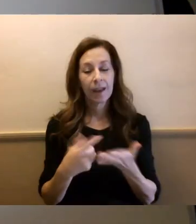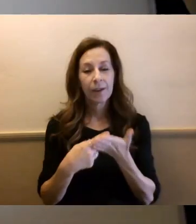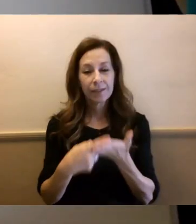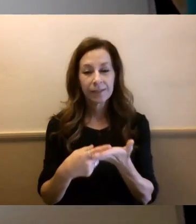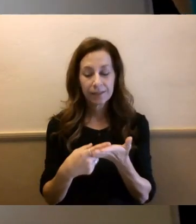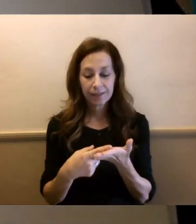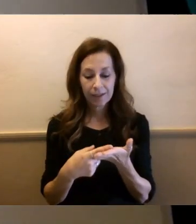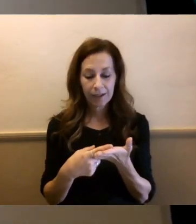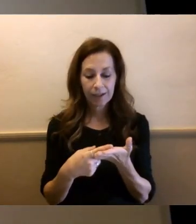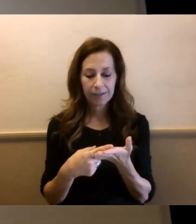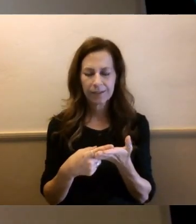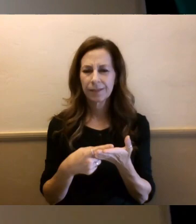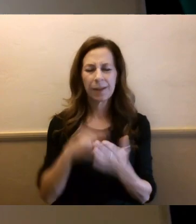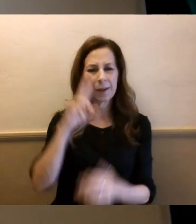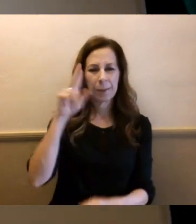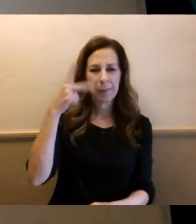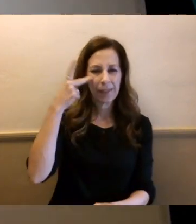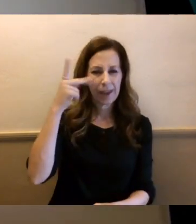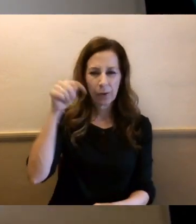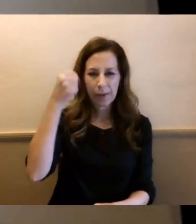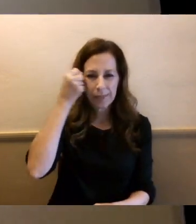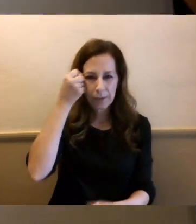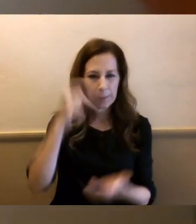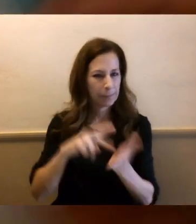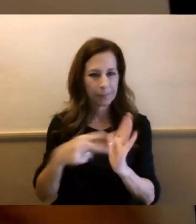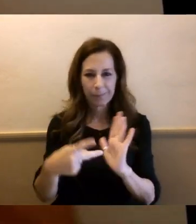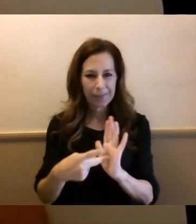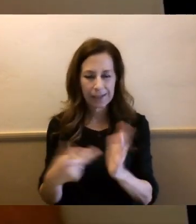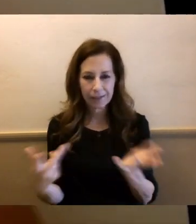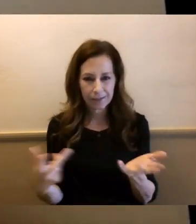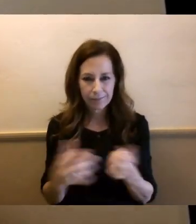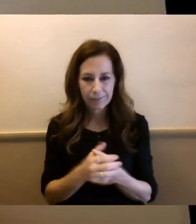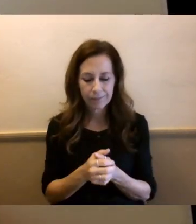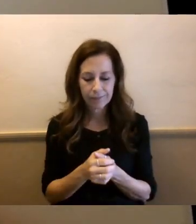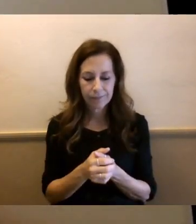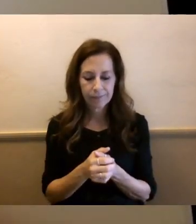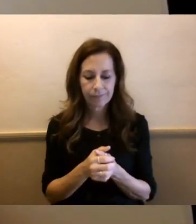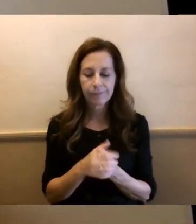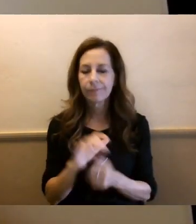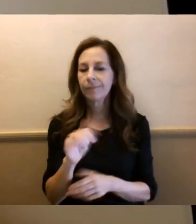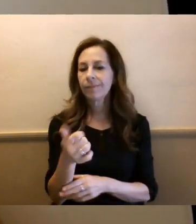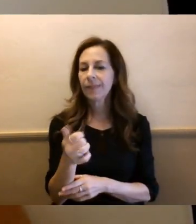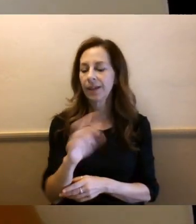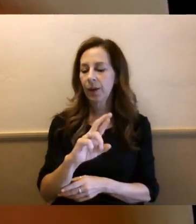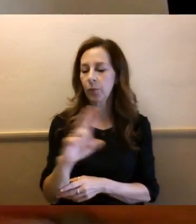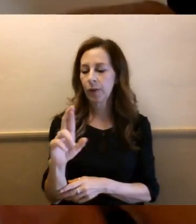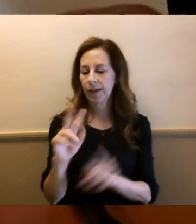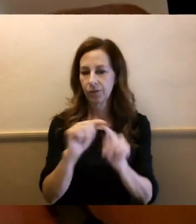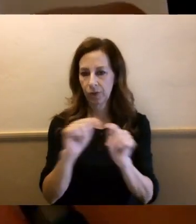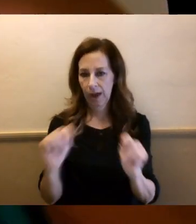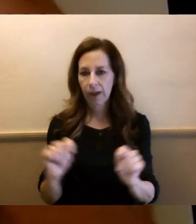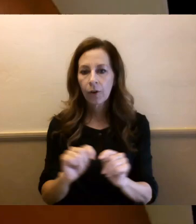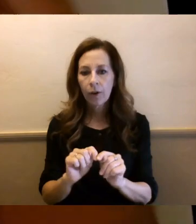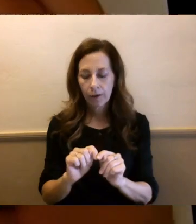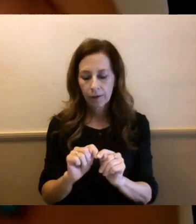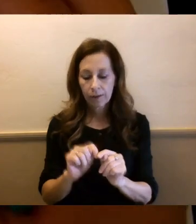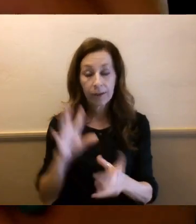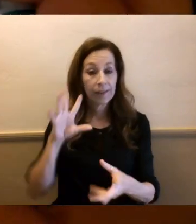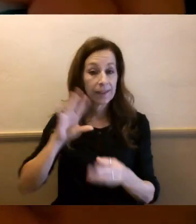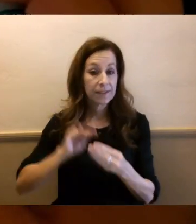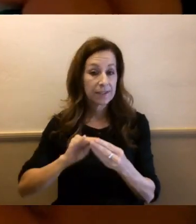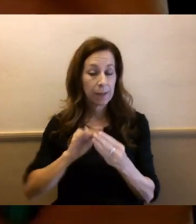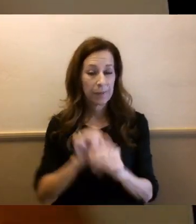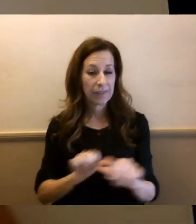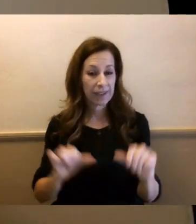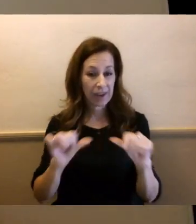Now, let's talk about what the Pythagorean theorem means. For any right triangle, the sum